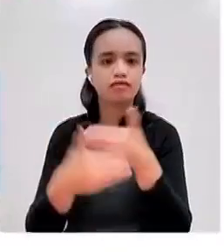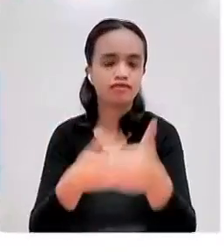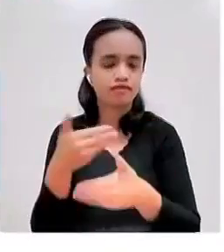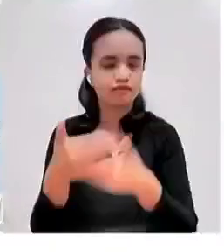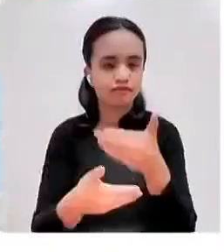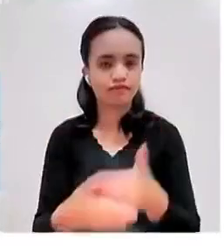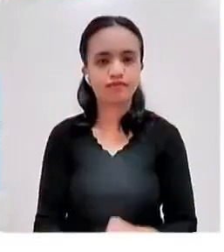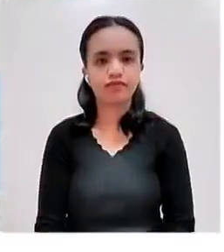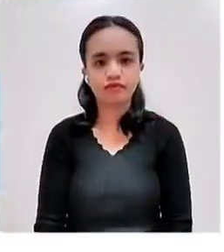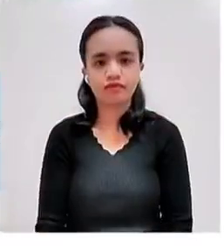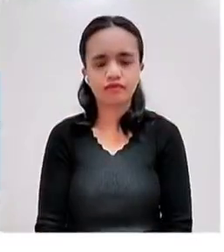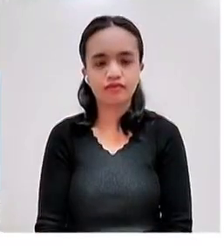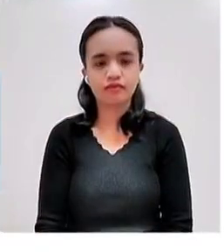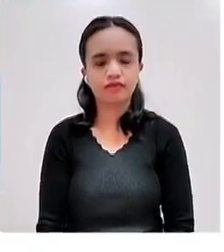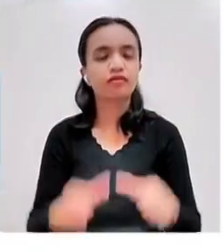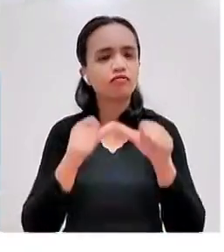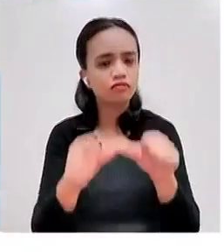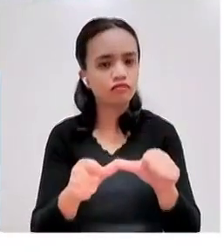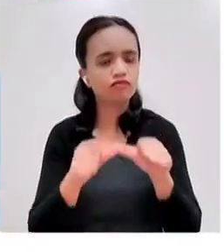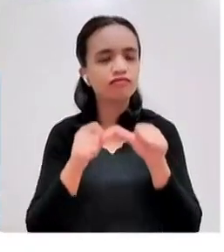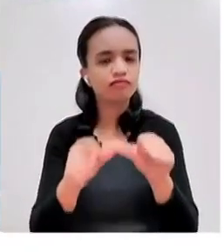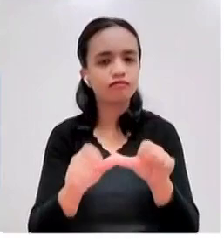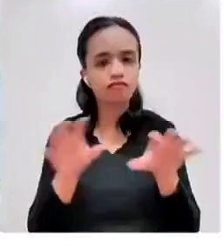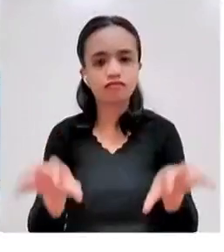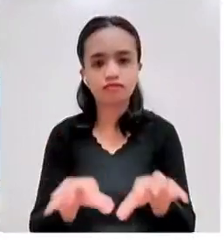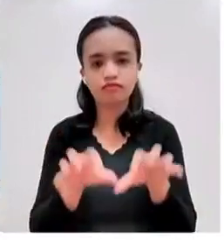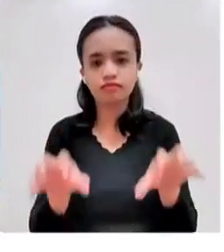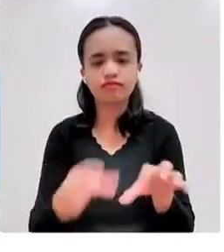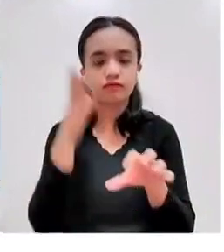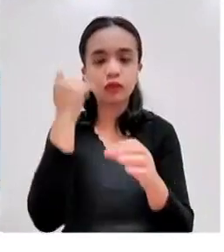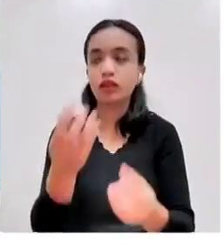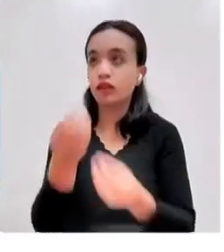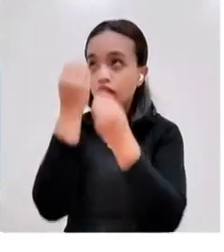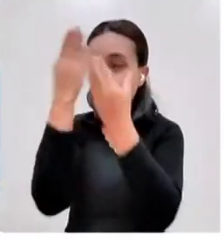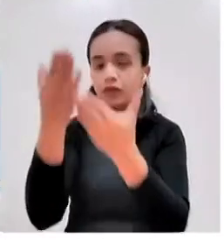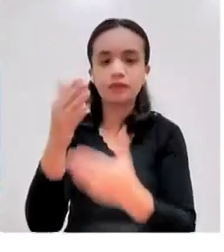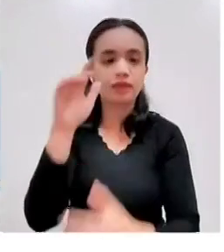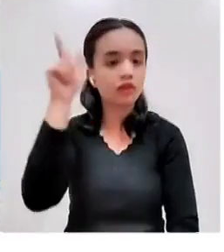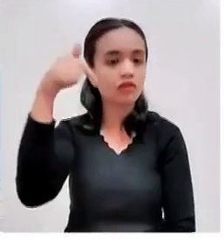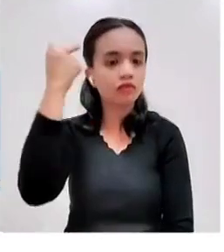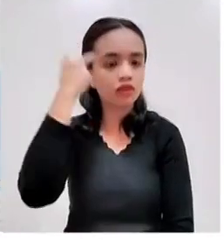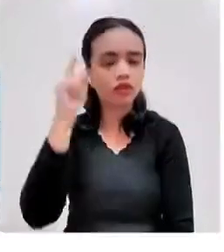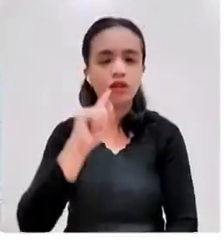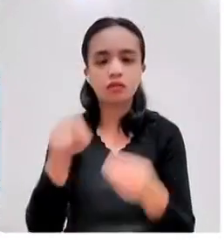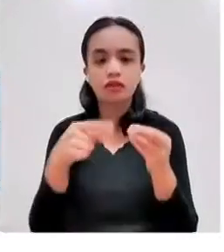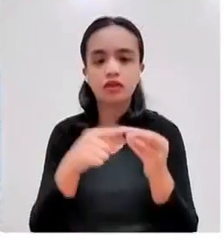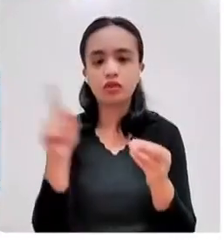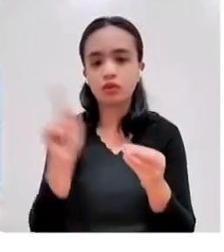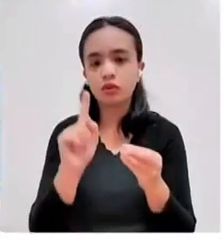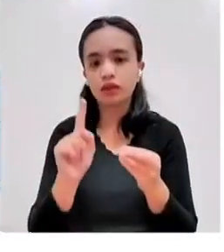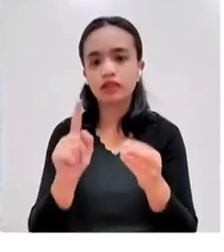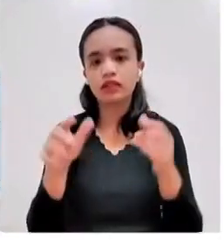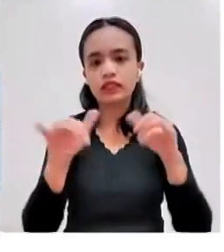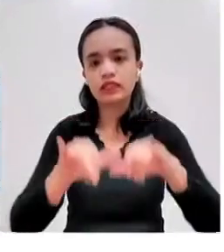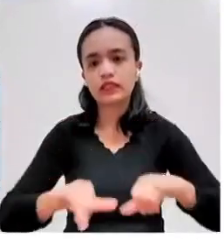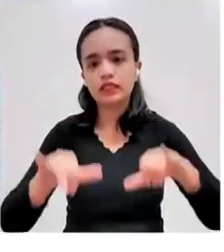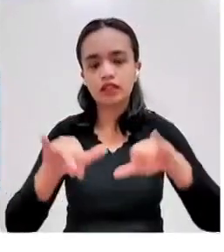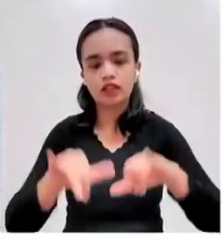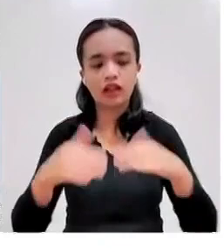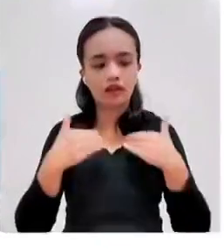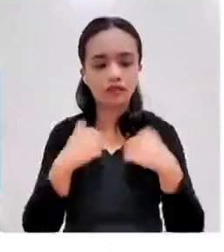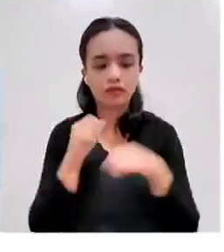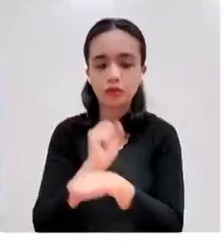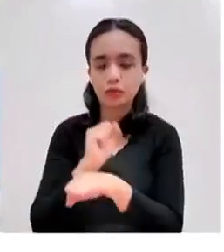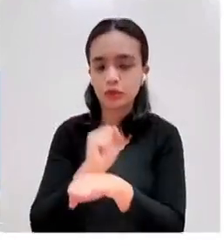Tuloy-tuloy tayong kikilos para igiit sa pamahalaan na yung usapin ng pananatili nga ng kabuhayan. Ano? Dahil ang sinasabi